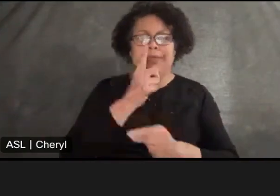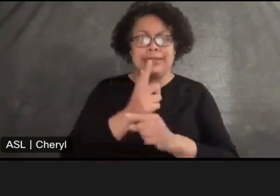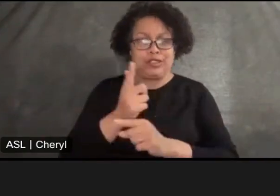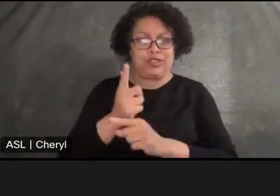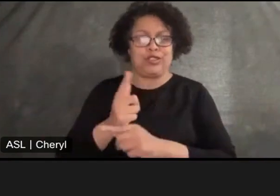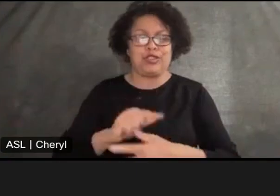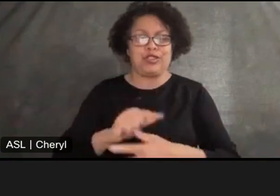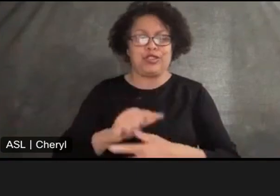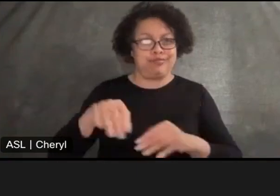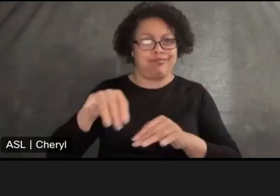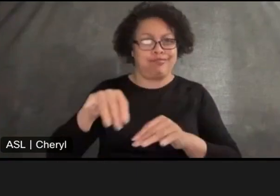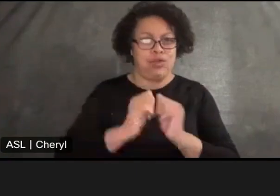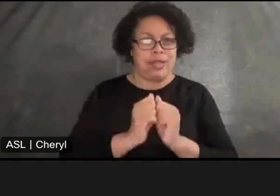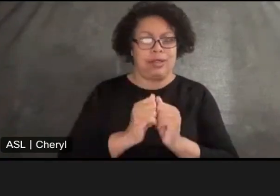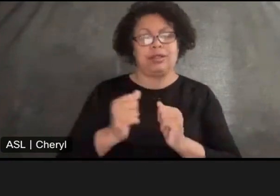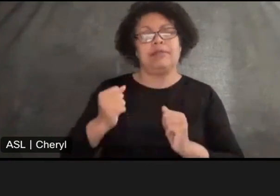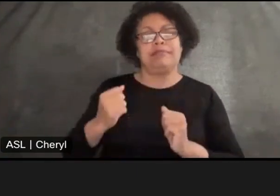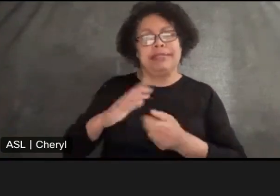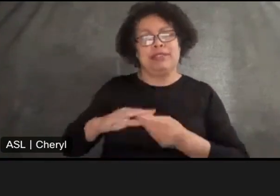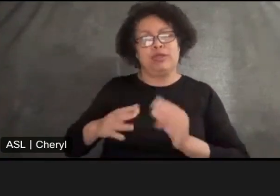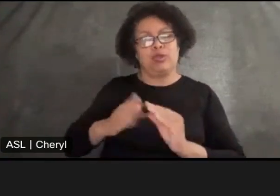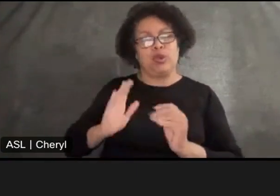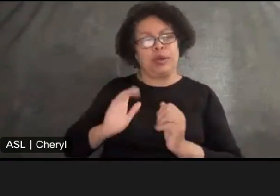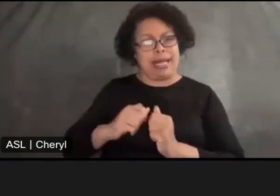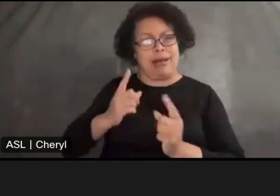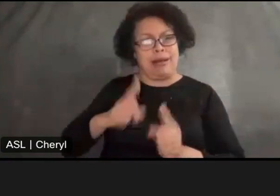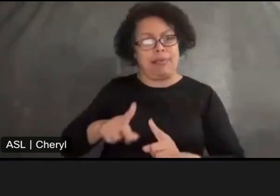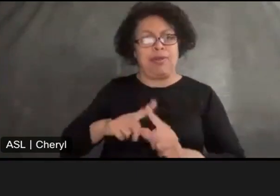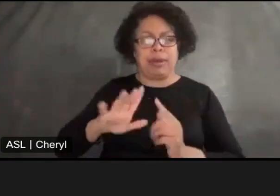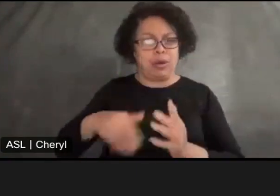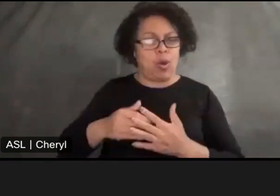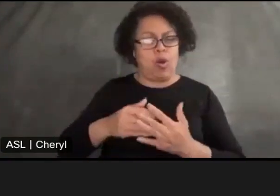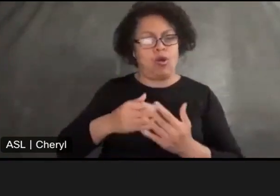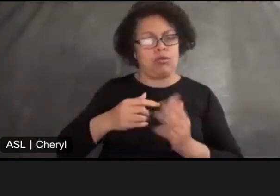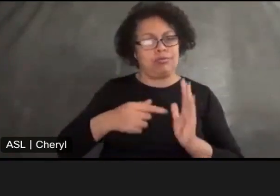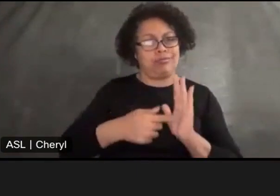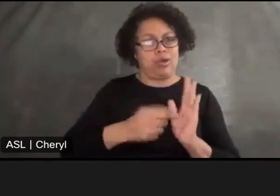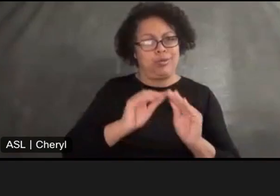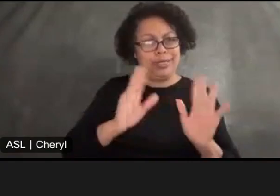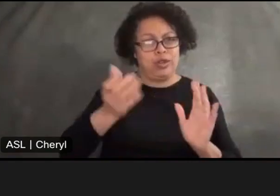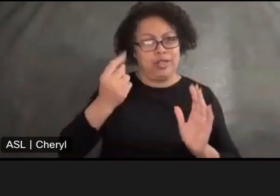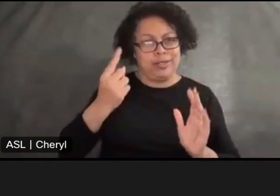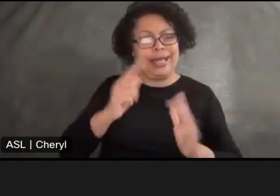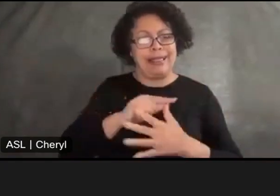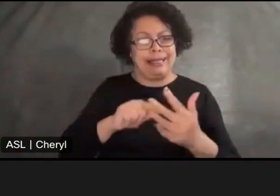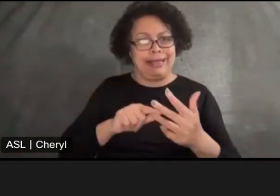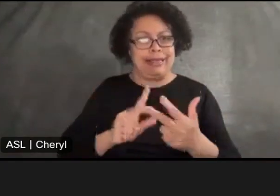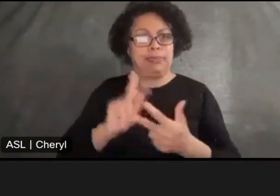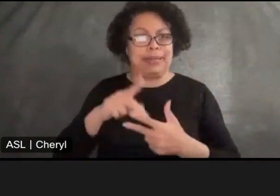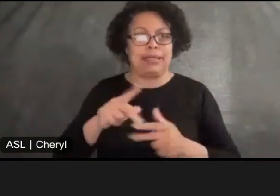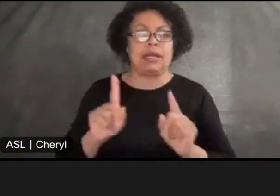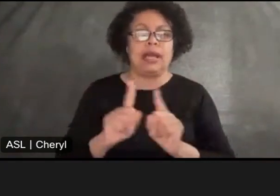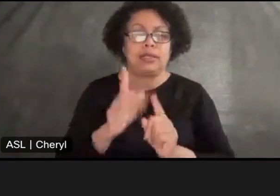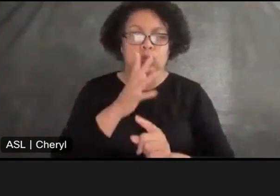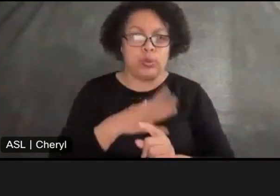how they came to be, but they all share the understanding of these plants as women, as sisters. Some stories tell